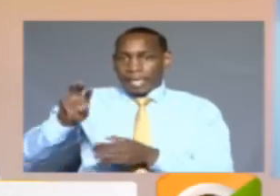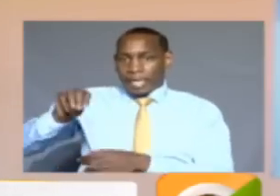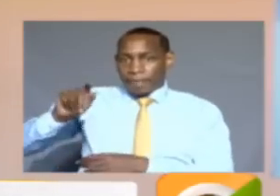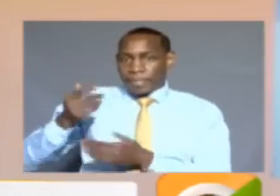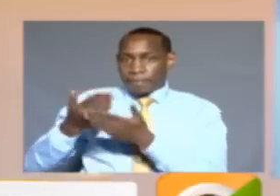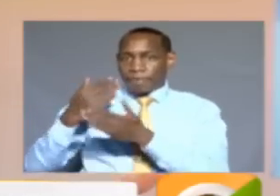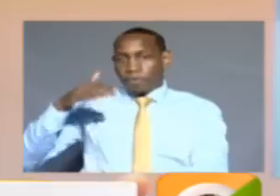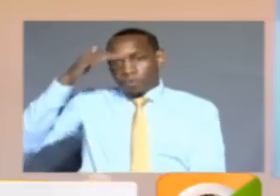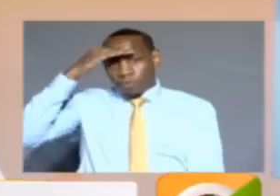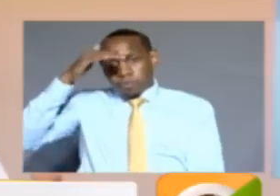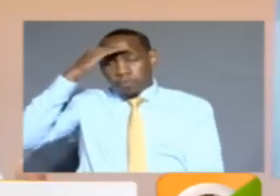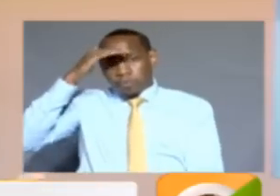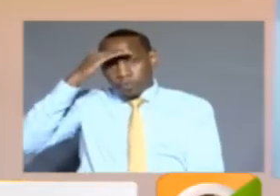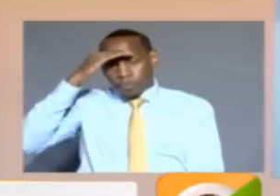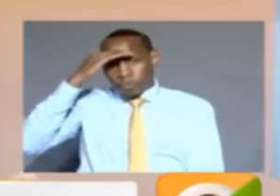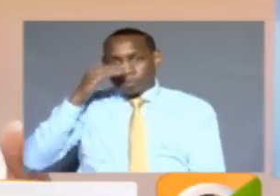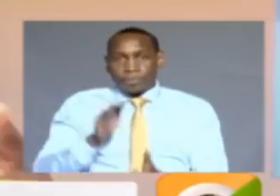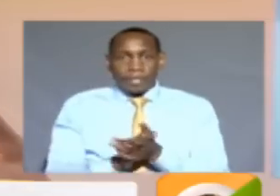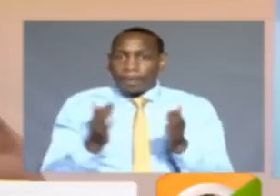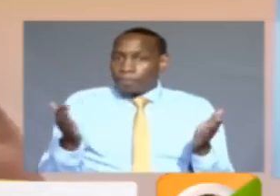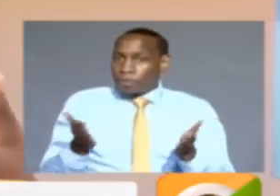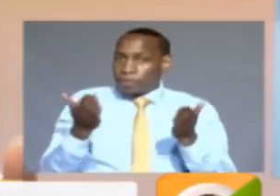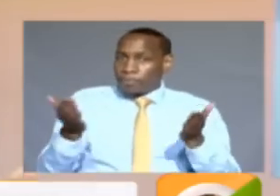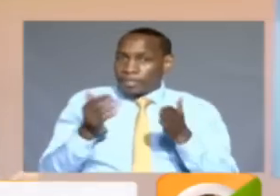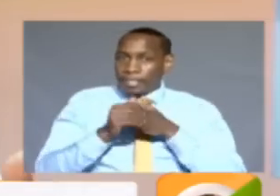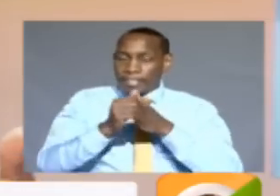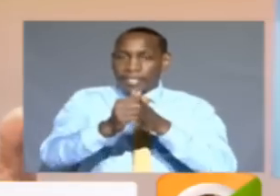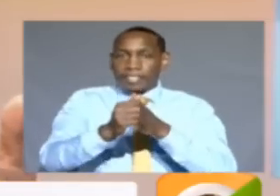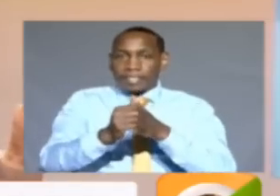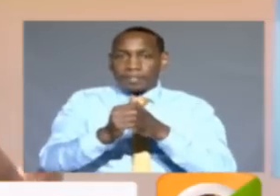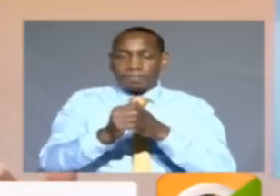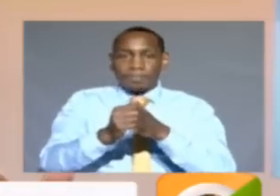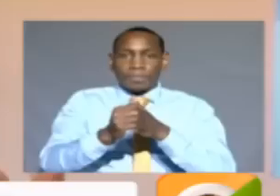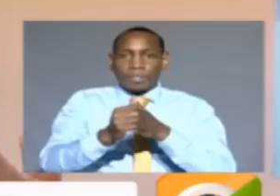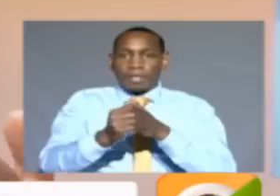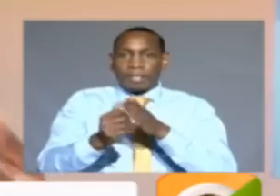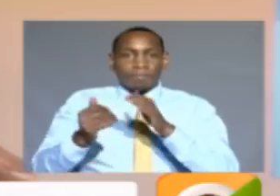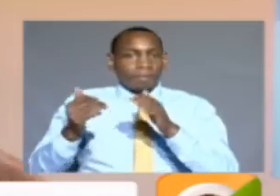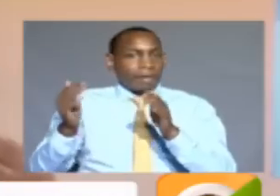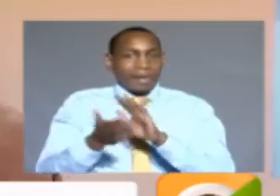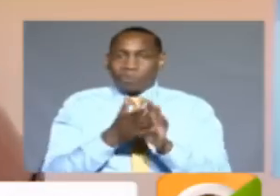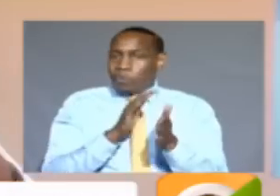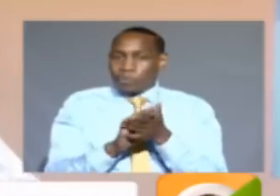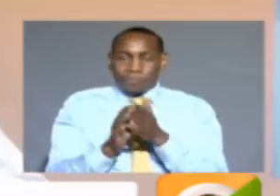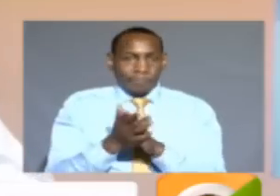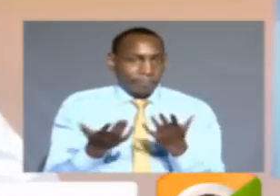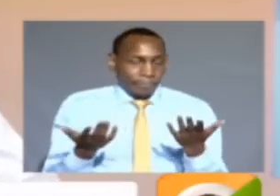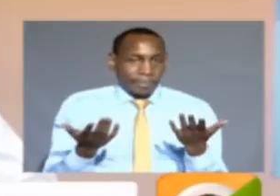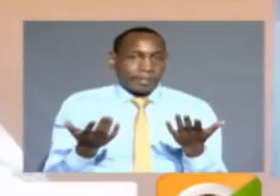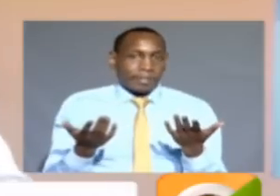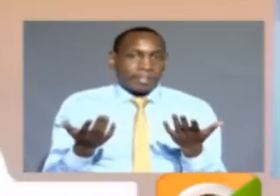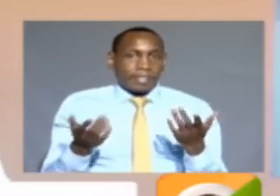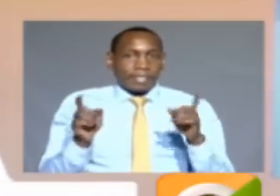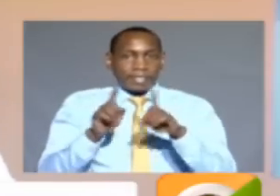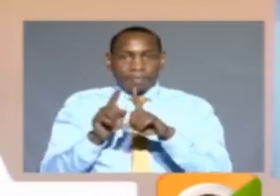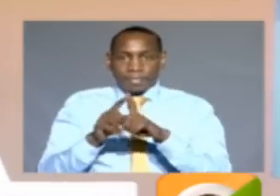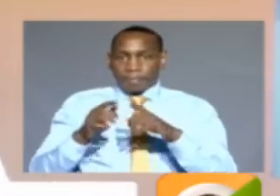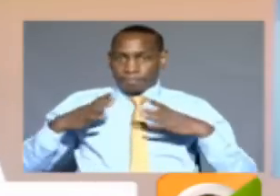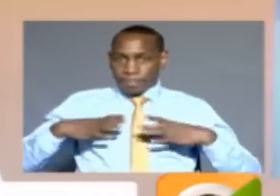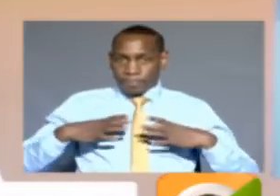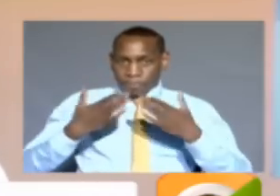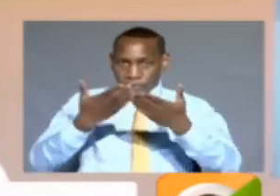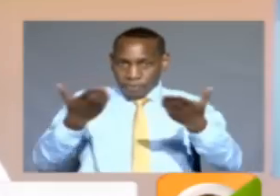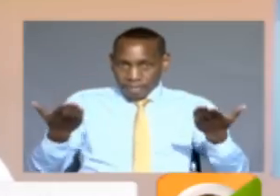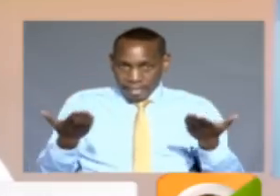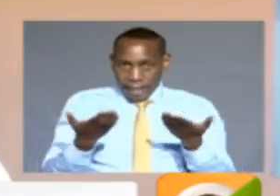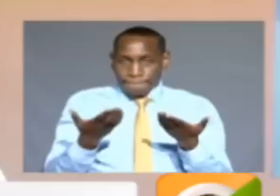there. I mean, the motivation for leadership has completely mutated. And even the population also